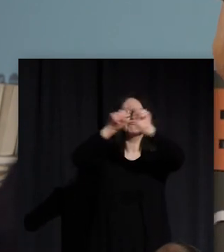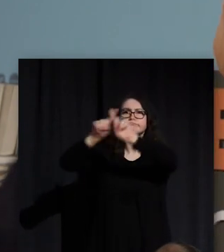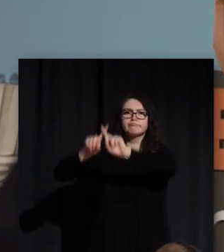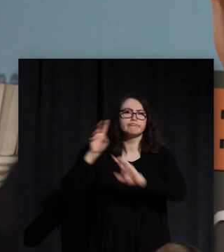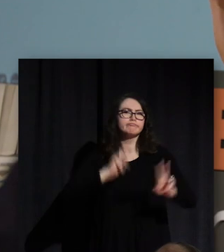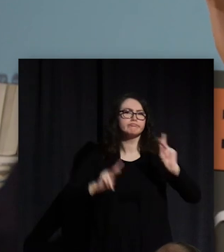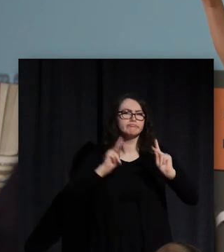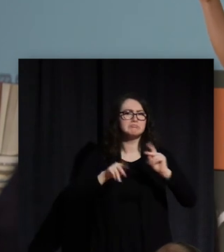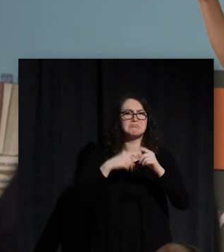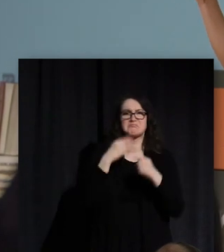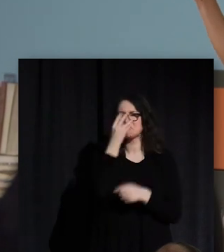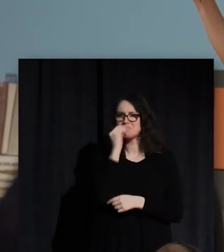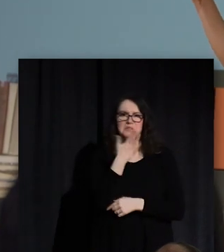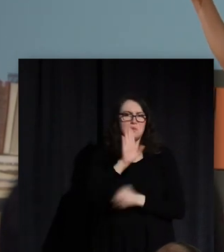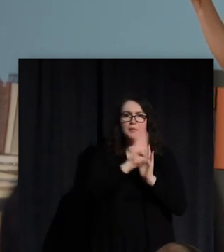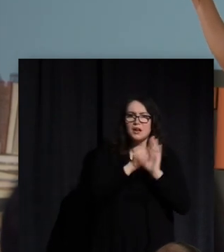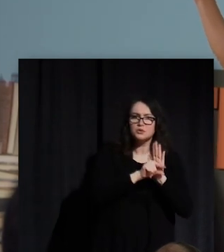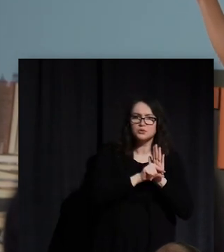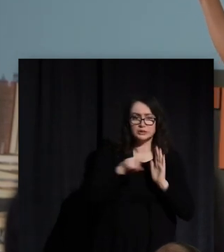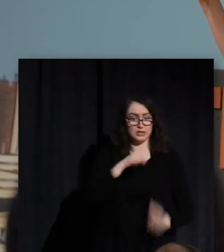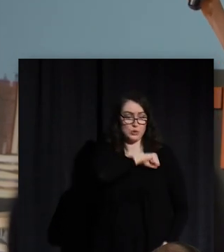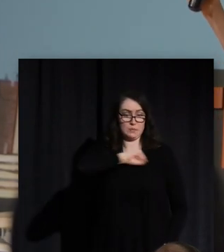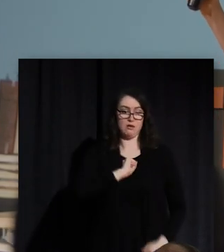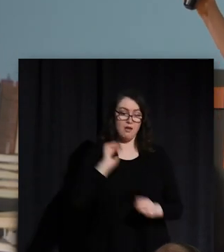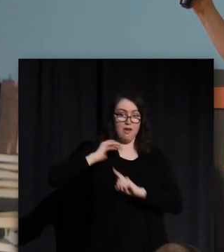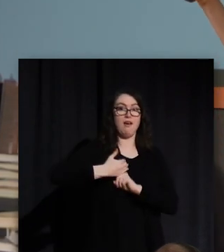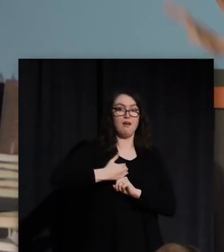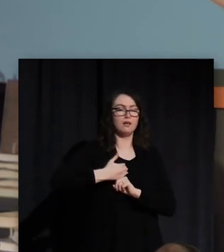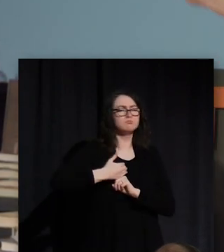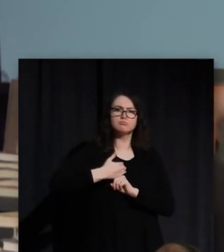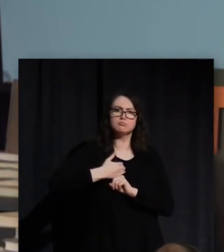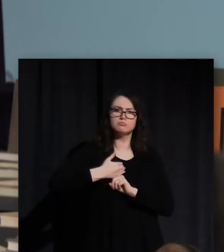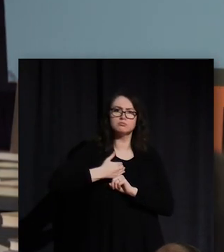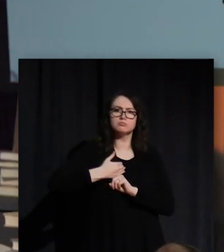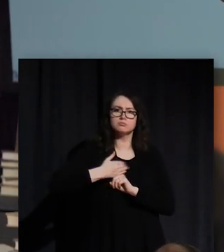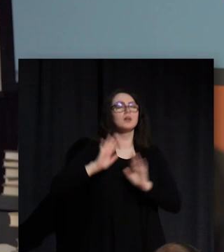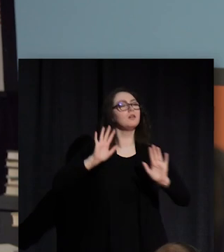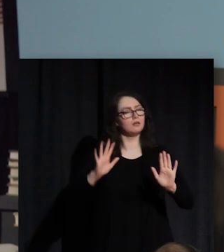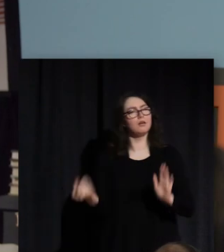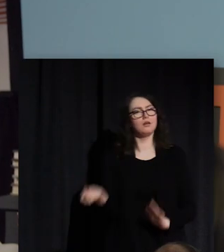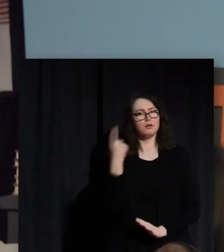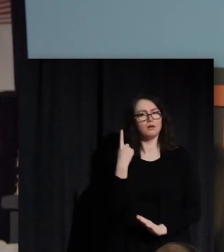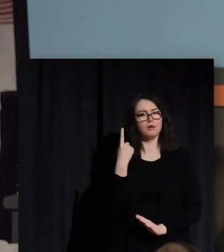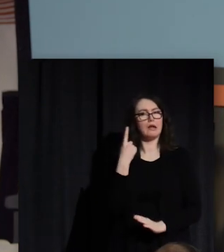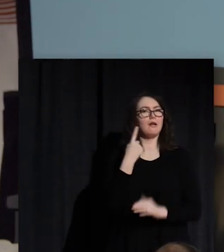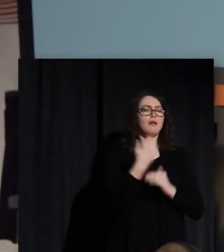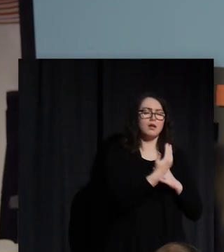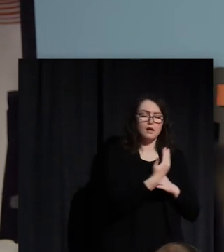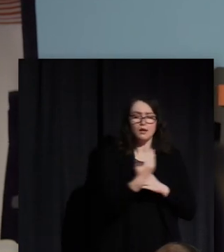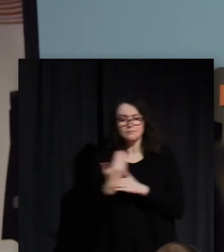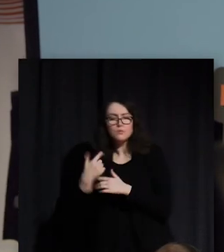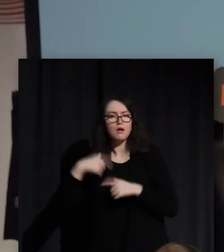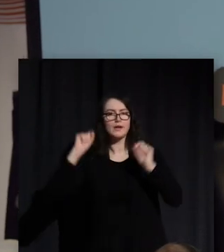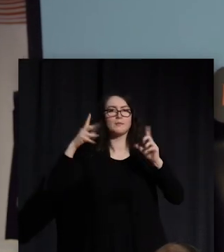backgrounds. You don't have to look like a superhero to be one. Don't get me wrong. Every morning I wake up and I want to